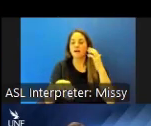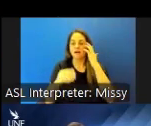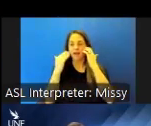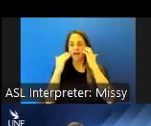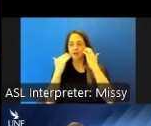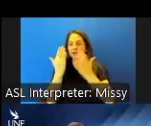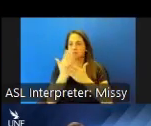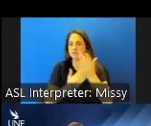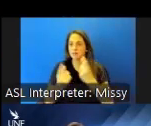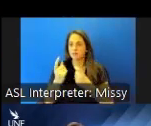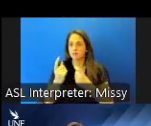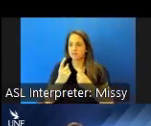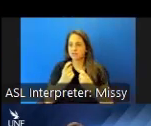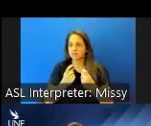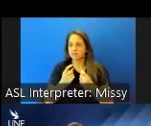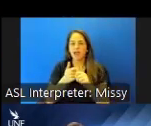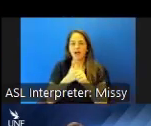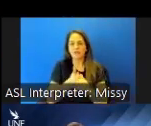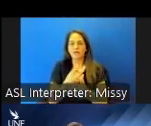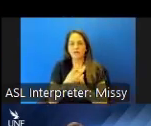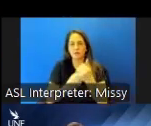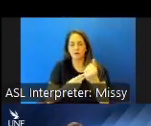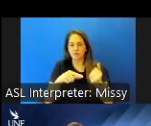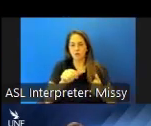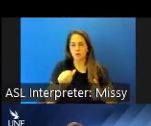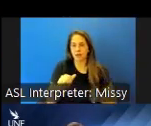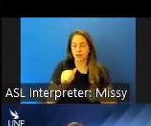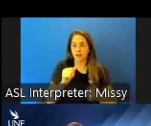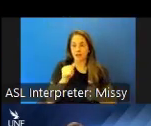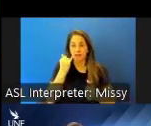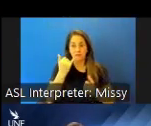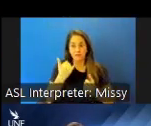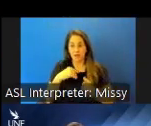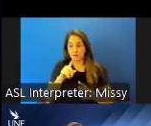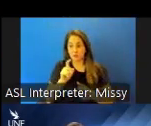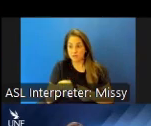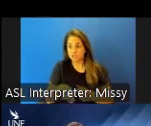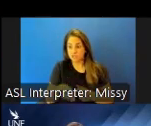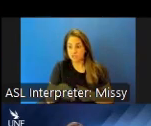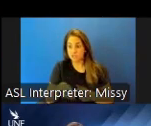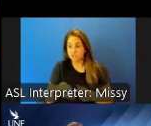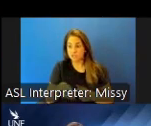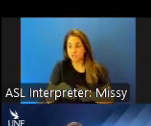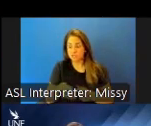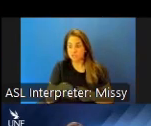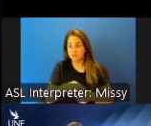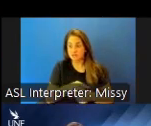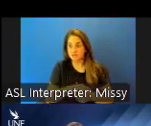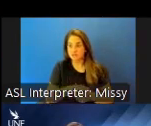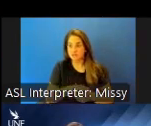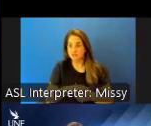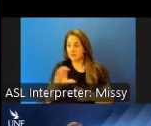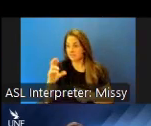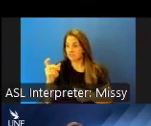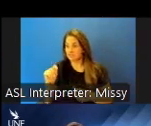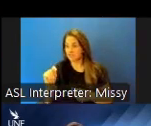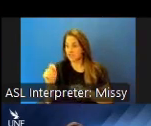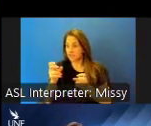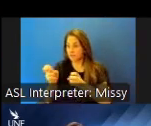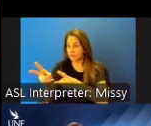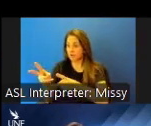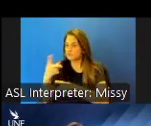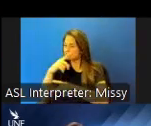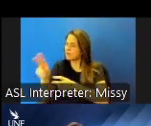some questions. I'm following along in the Q&A, so if you want to take a question that you had in the chat and